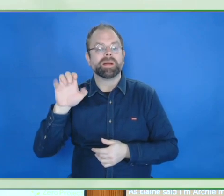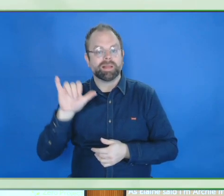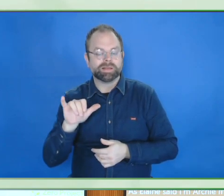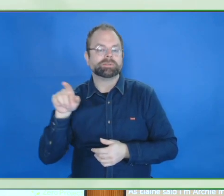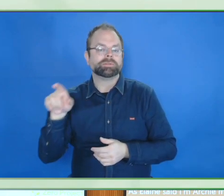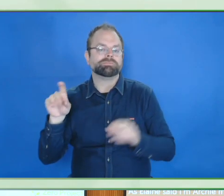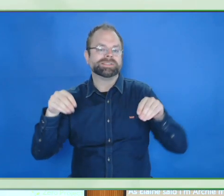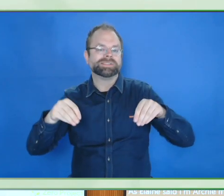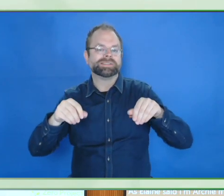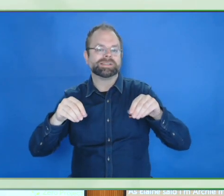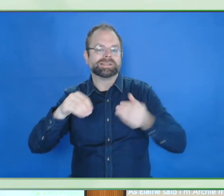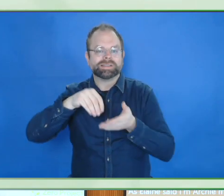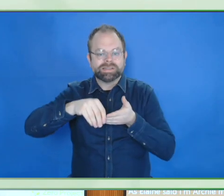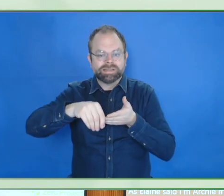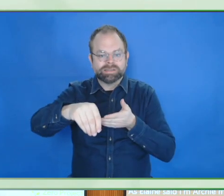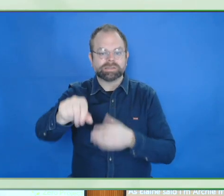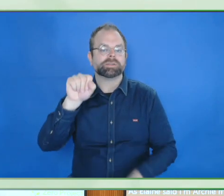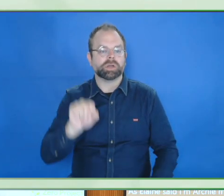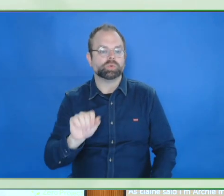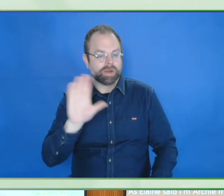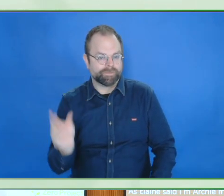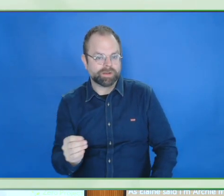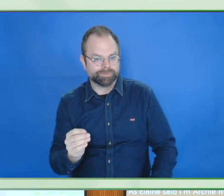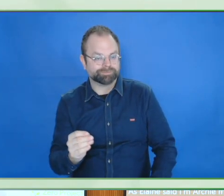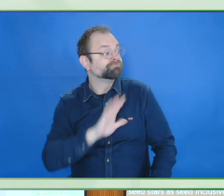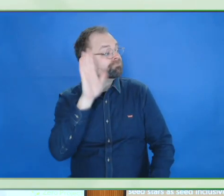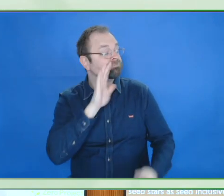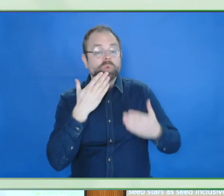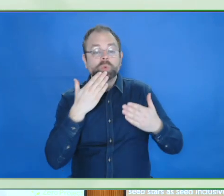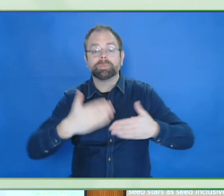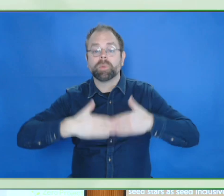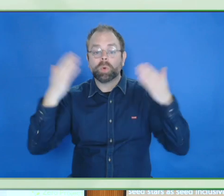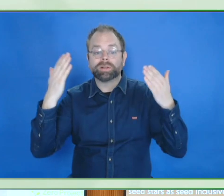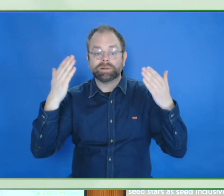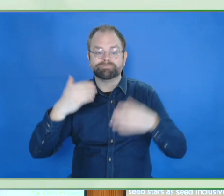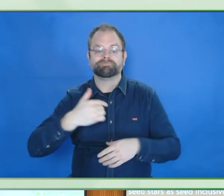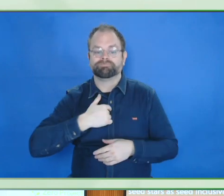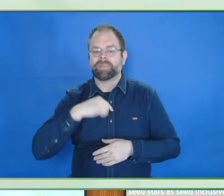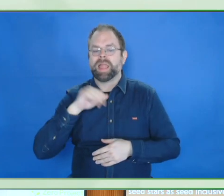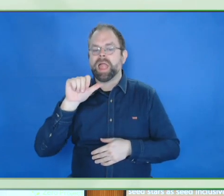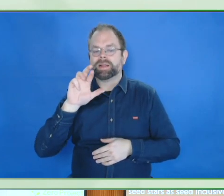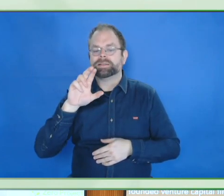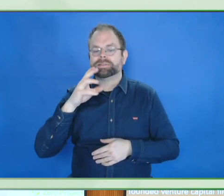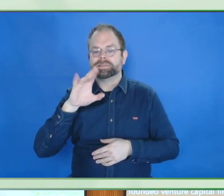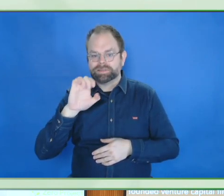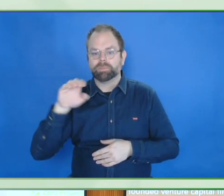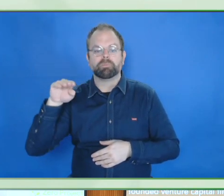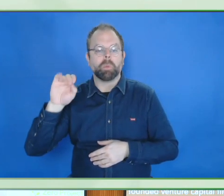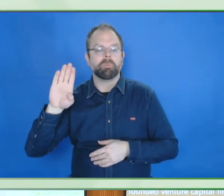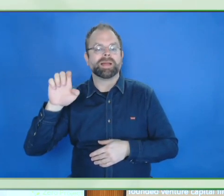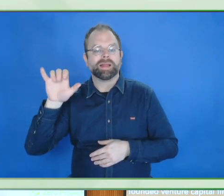Program. SEEDSTARS is a Swiss-founded venture capital firm, and we're on a mission to impact people's lives through